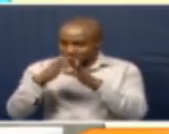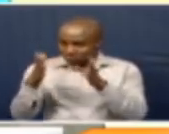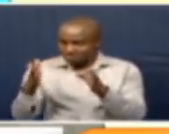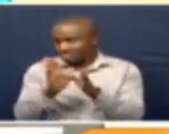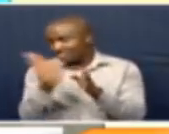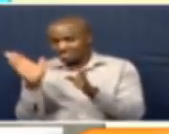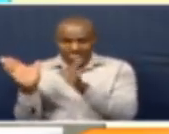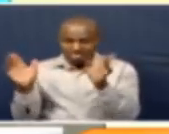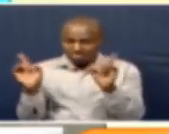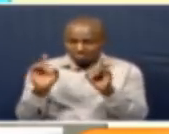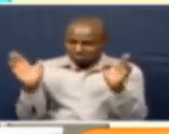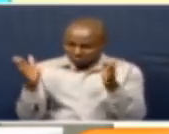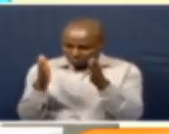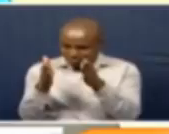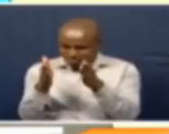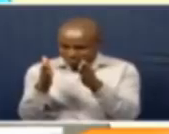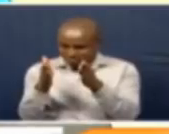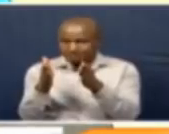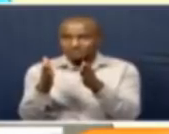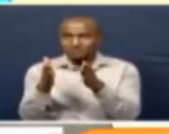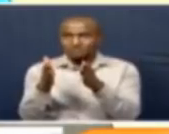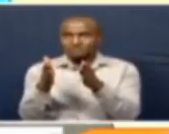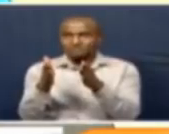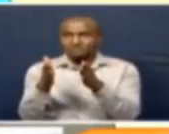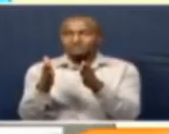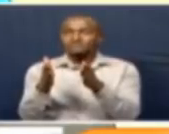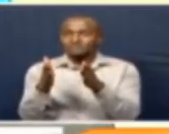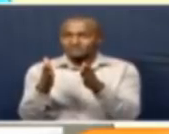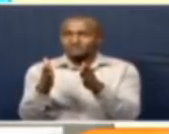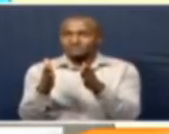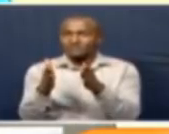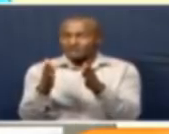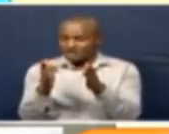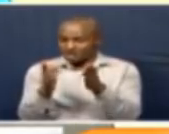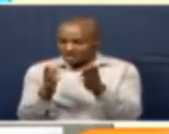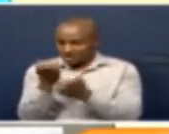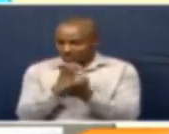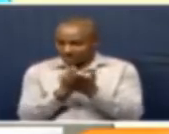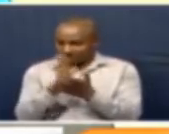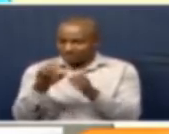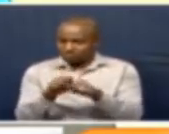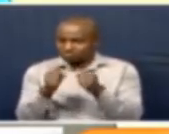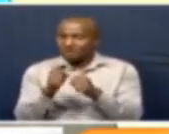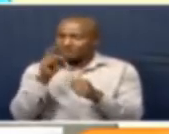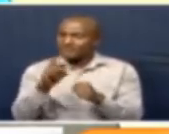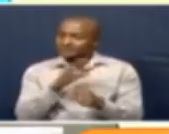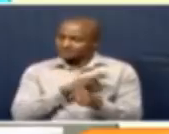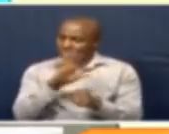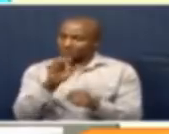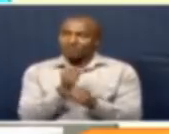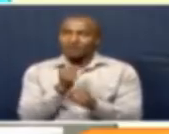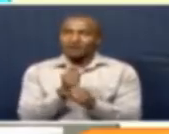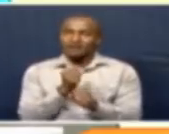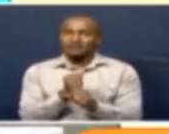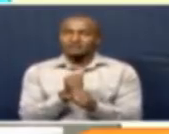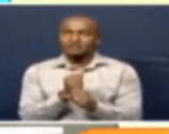diverting, you know, using it outside the contract. It's both a violation of your economic right, because you must earn for every work. Mm-hmm. It's also a violation of